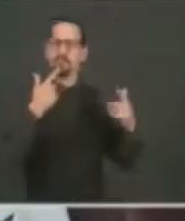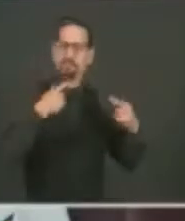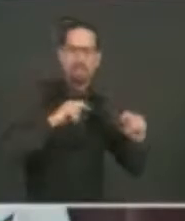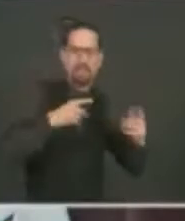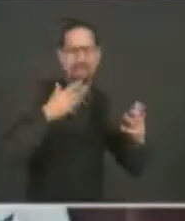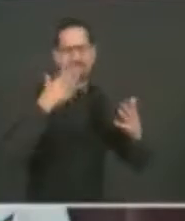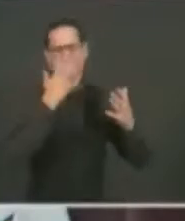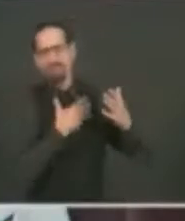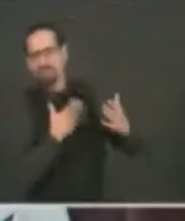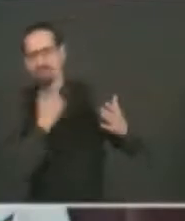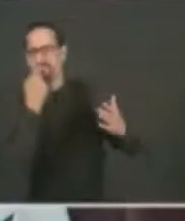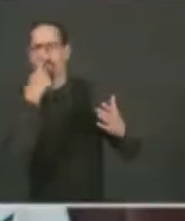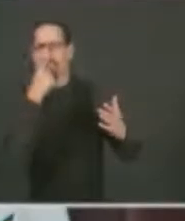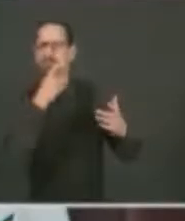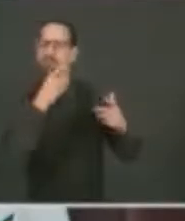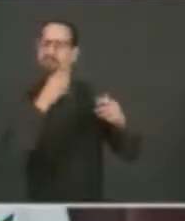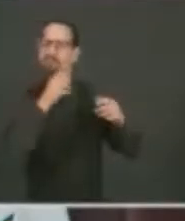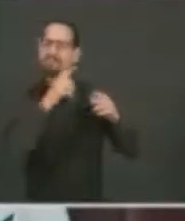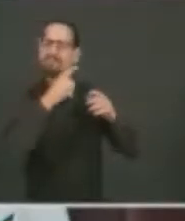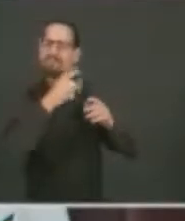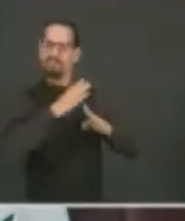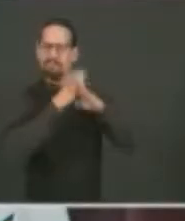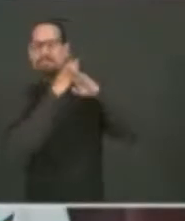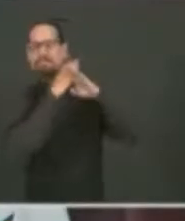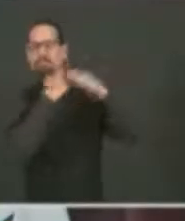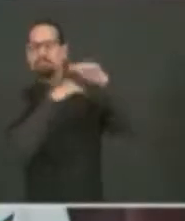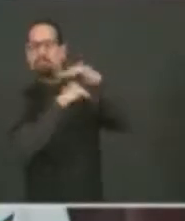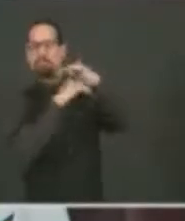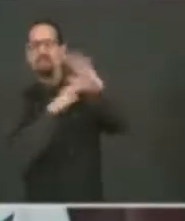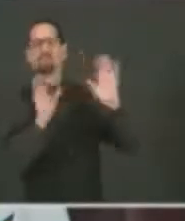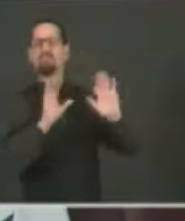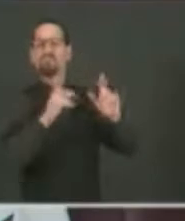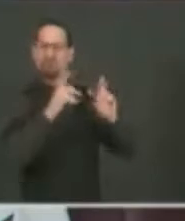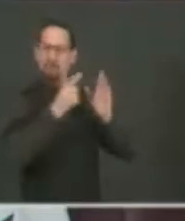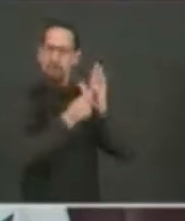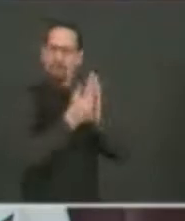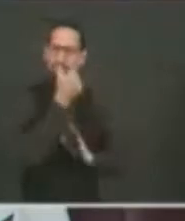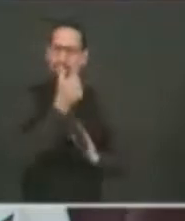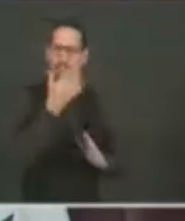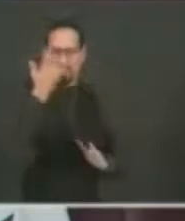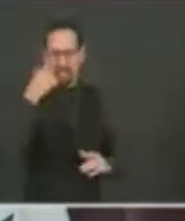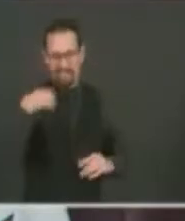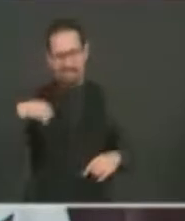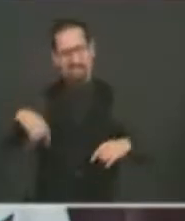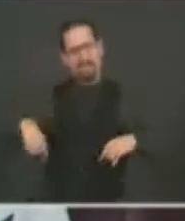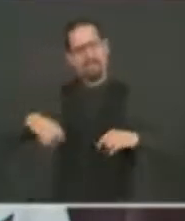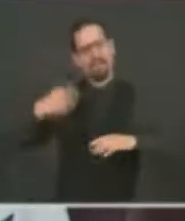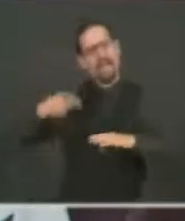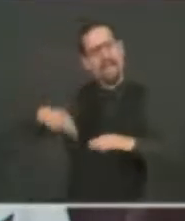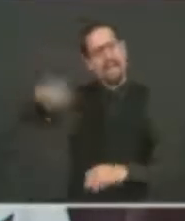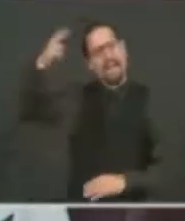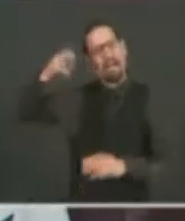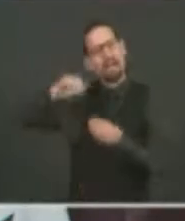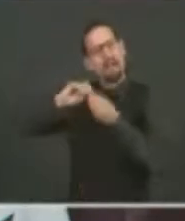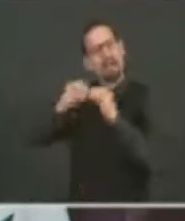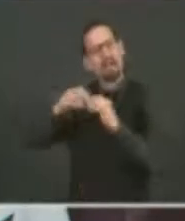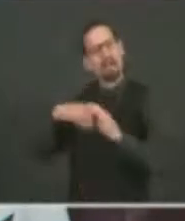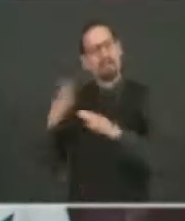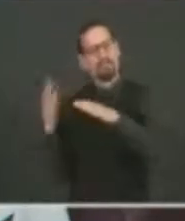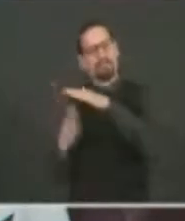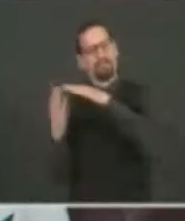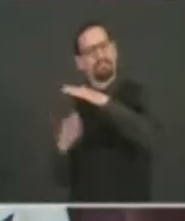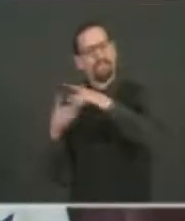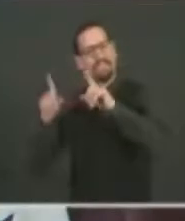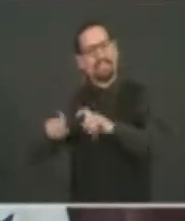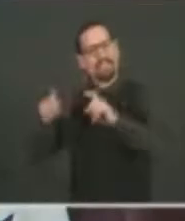say, and Rhode Island is a safe place. I'm asking them to consider using a percent positive instead of number